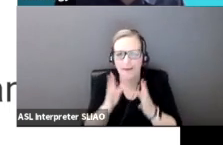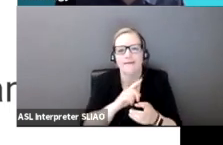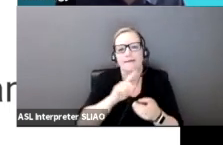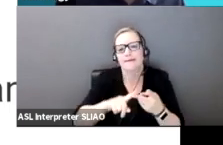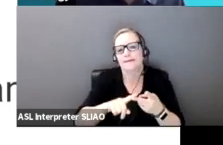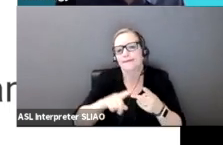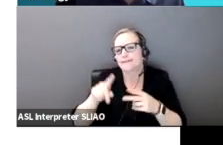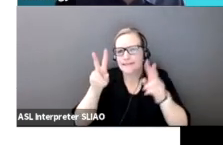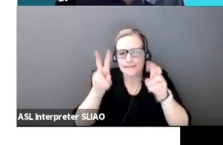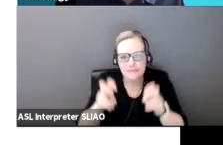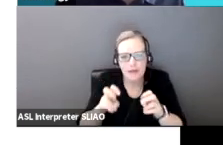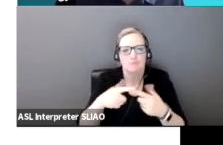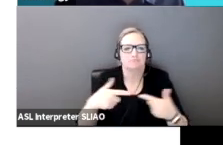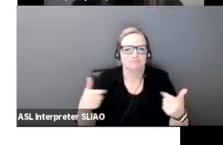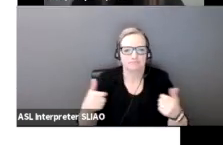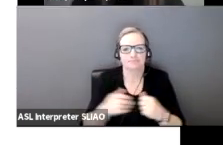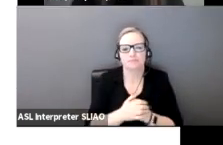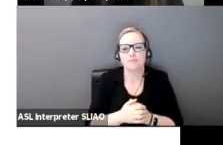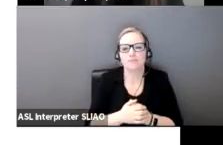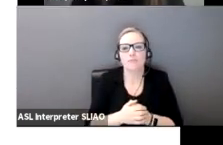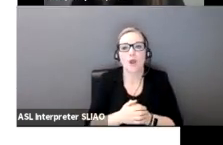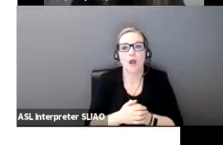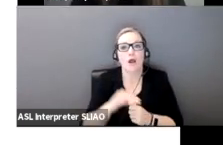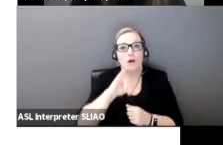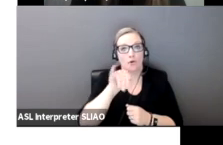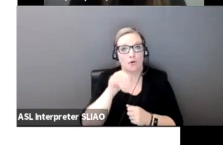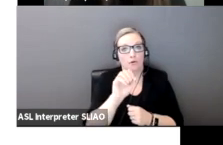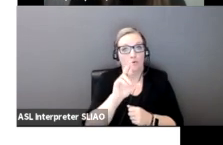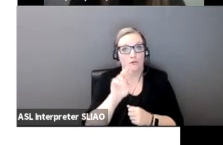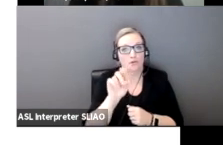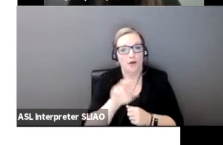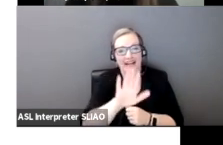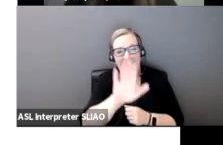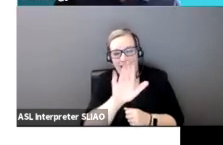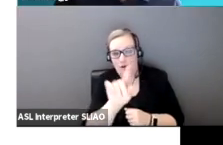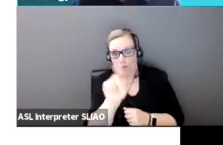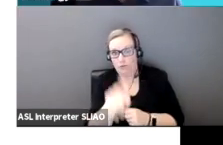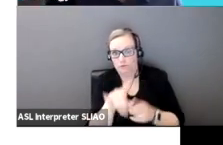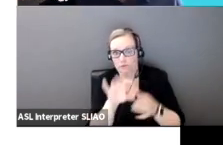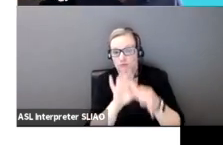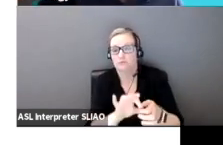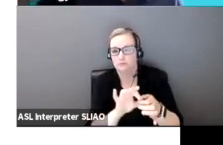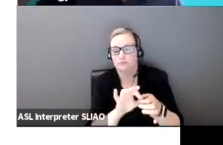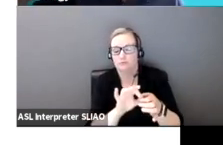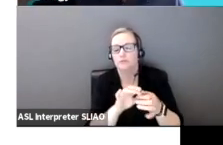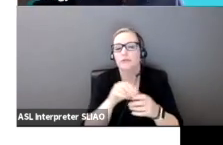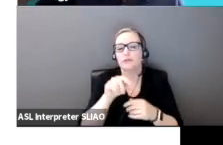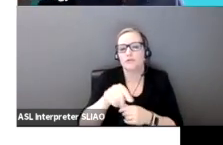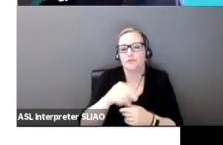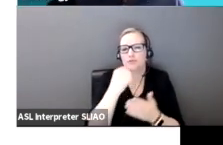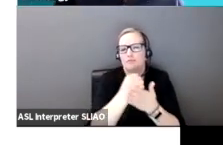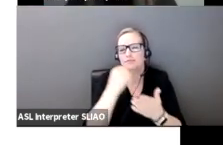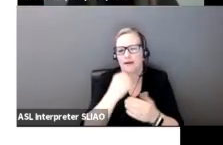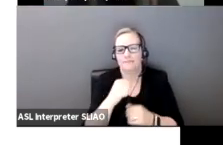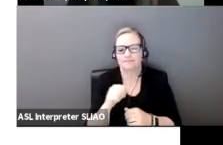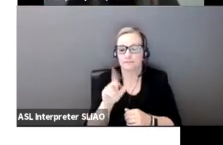inventorship. Another question for you regarding patents, Tom. Yep. This one's from Christy. Do you need